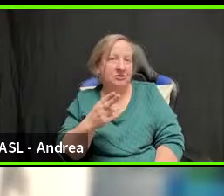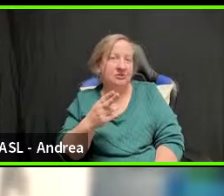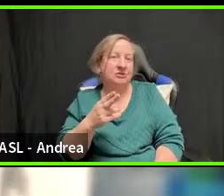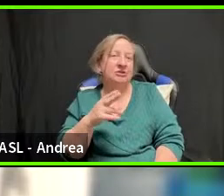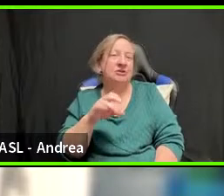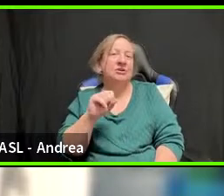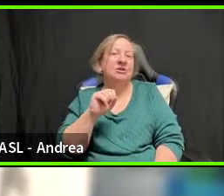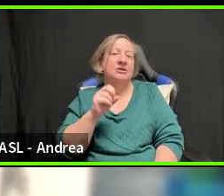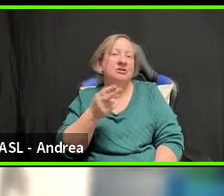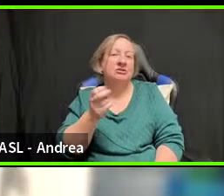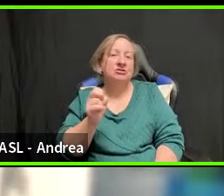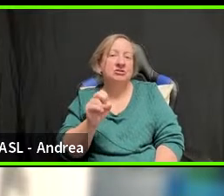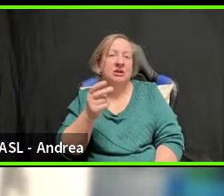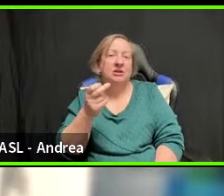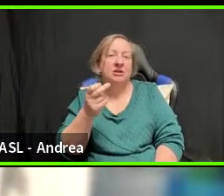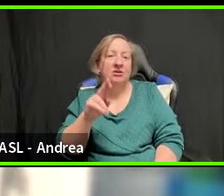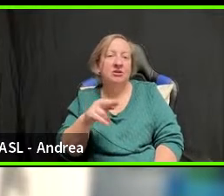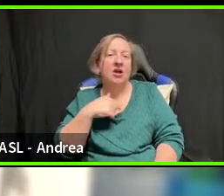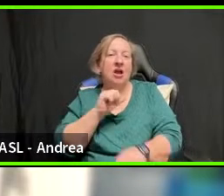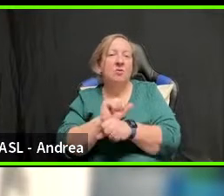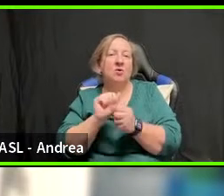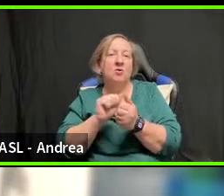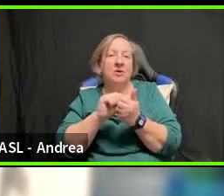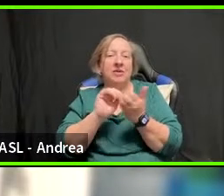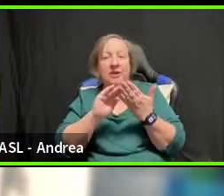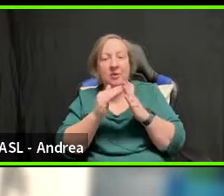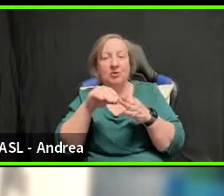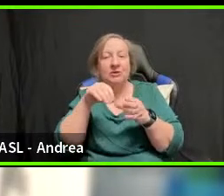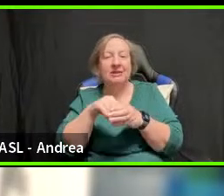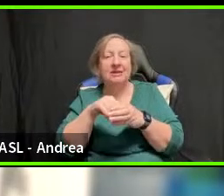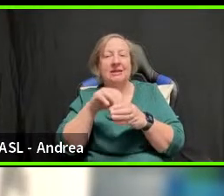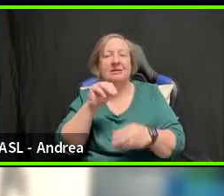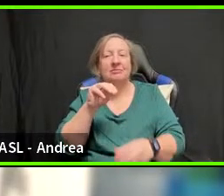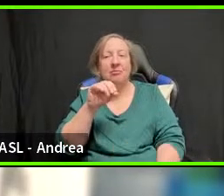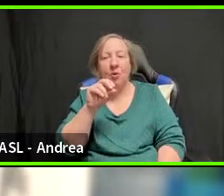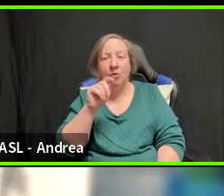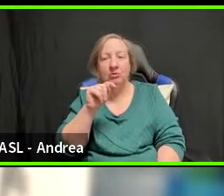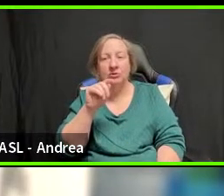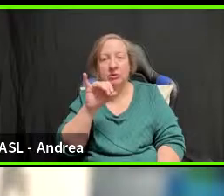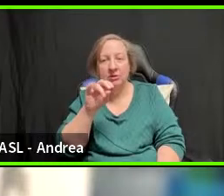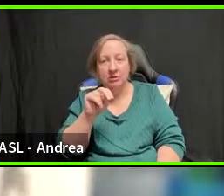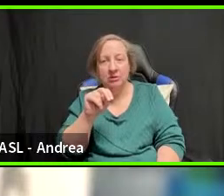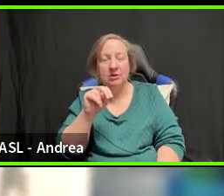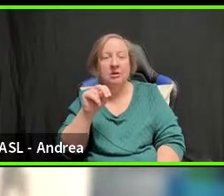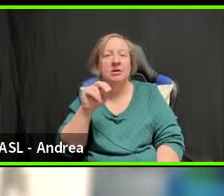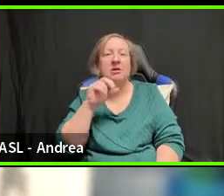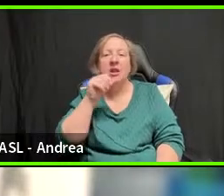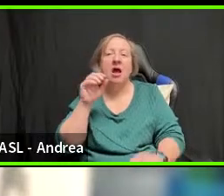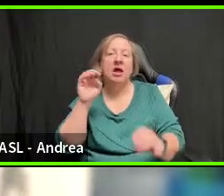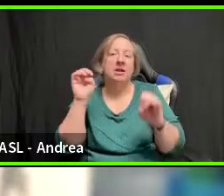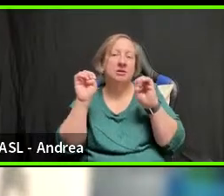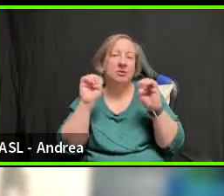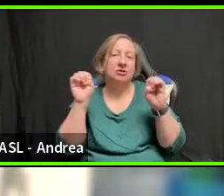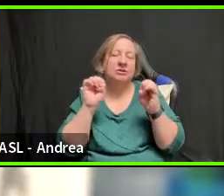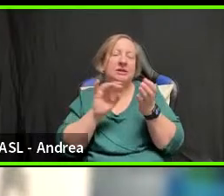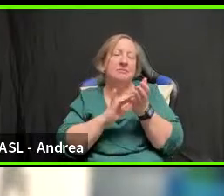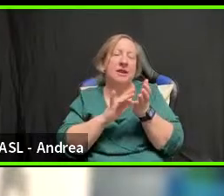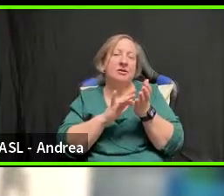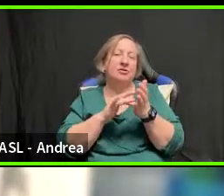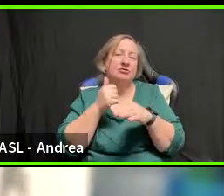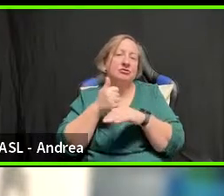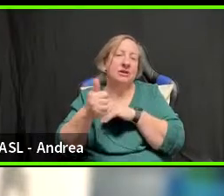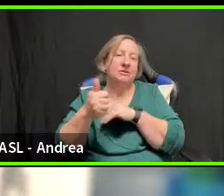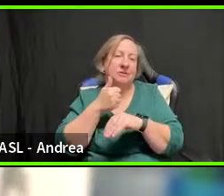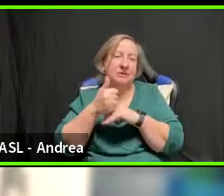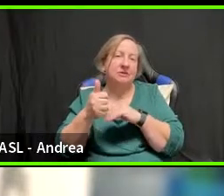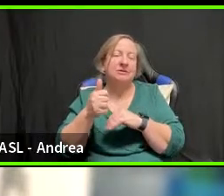She, her pronouns. I work with Community in Motion. We're a non-emergency medical transportation